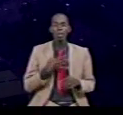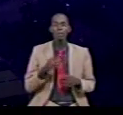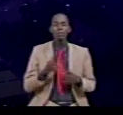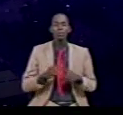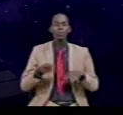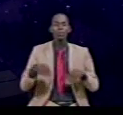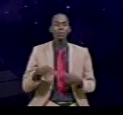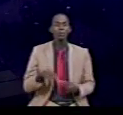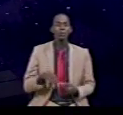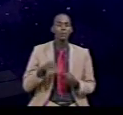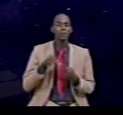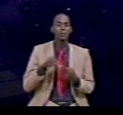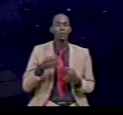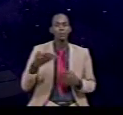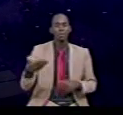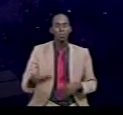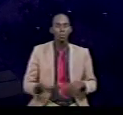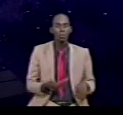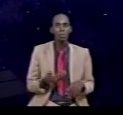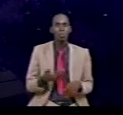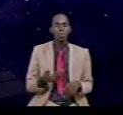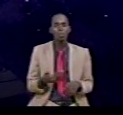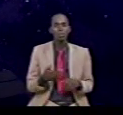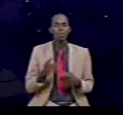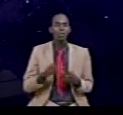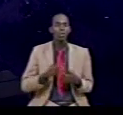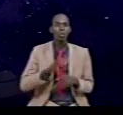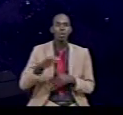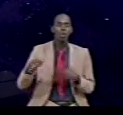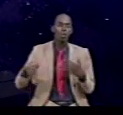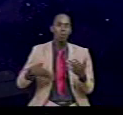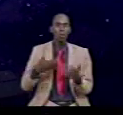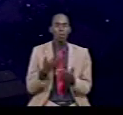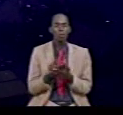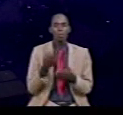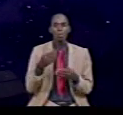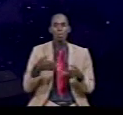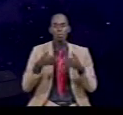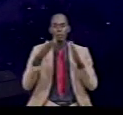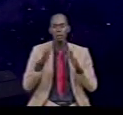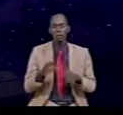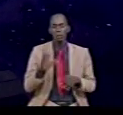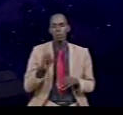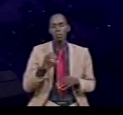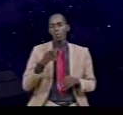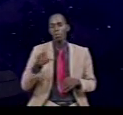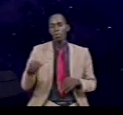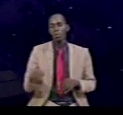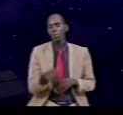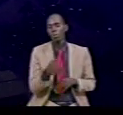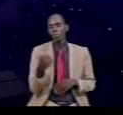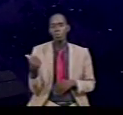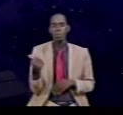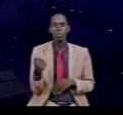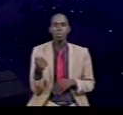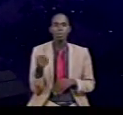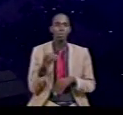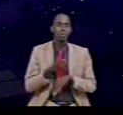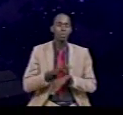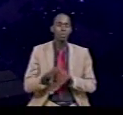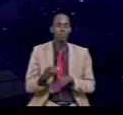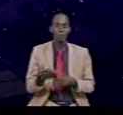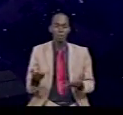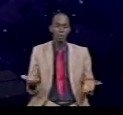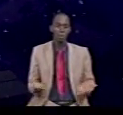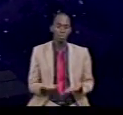welcome and recognition to all the leaders of other ministries here present